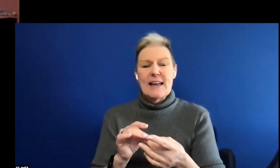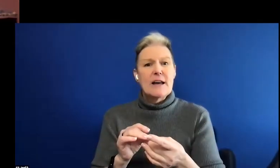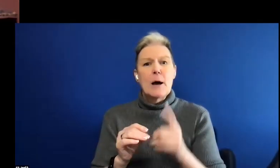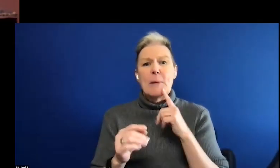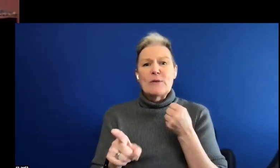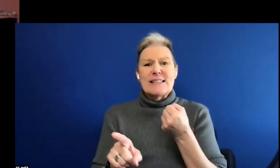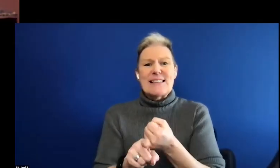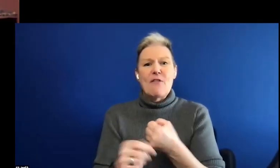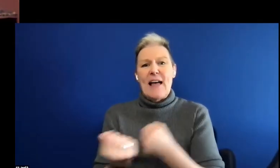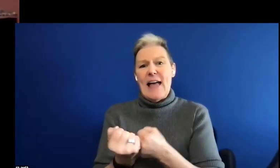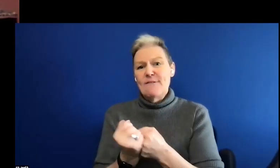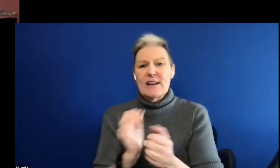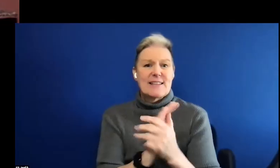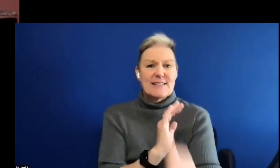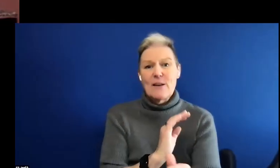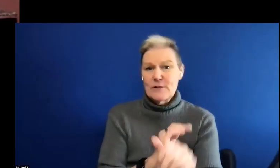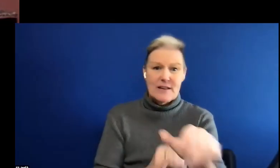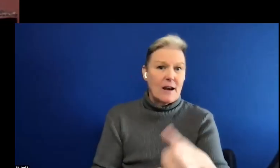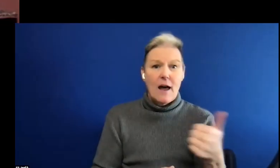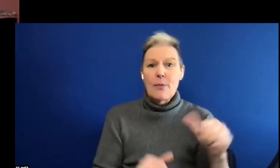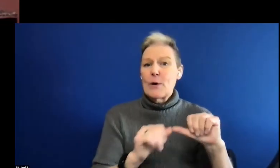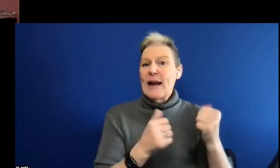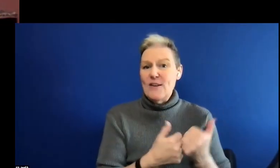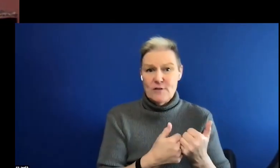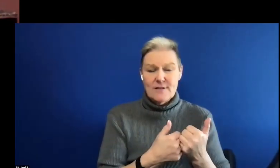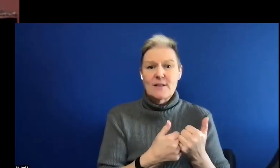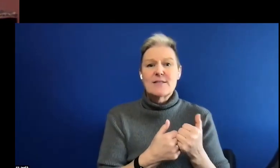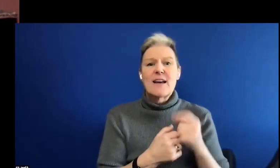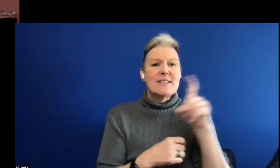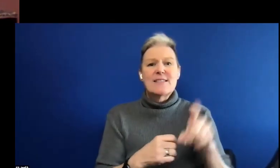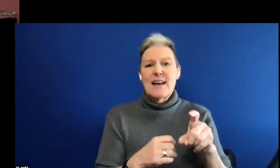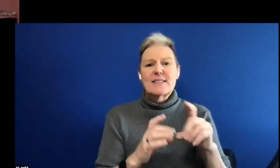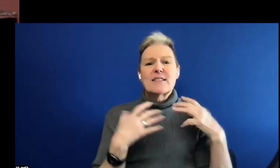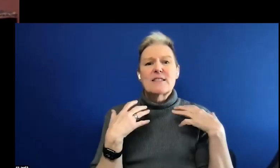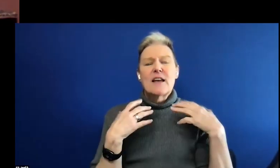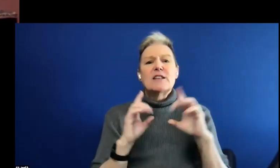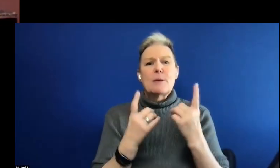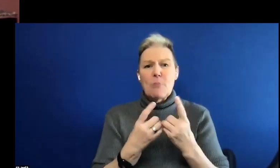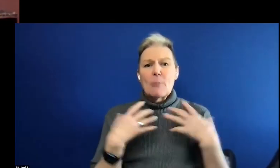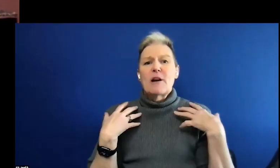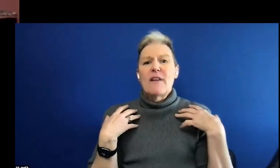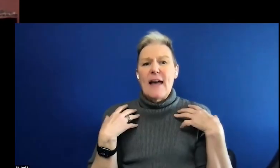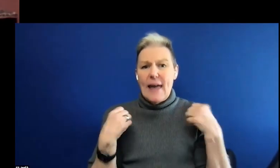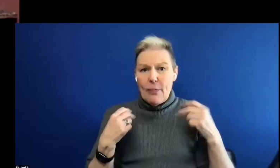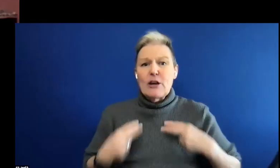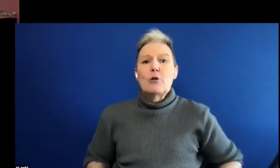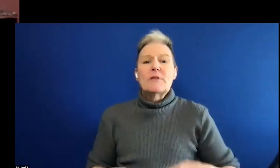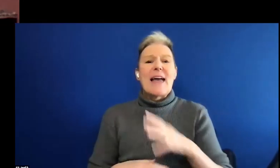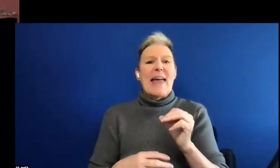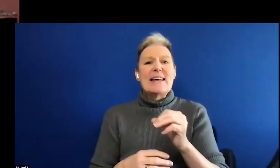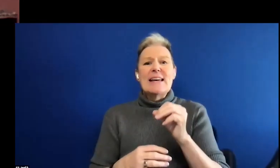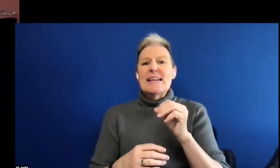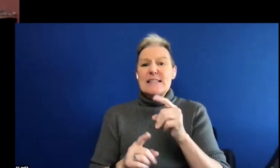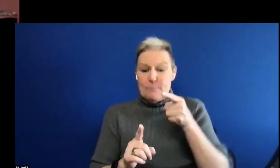skills in other agencies. Texas Department of Health and Human Services, specifically Deaf and Hard of Hearing